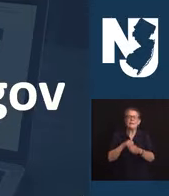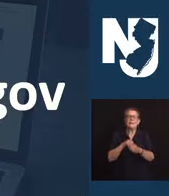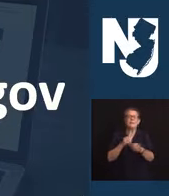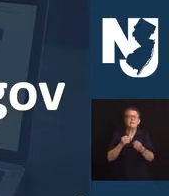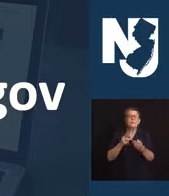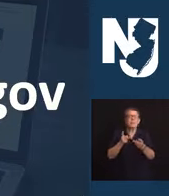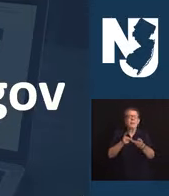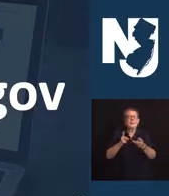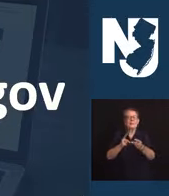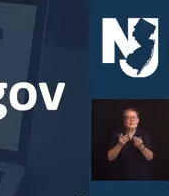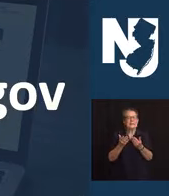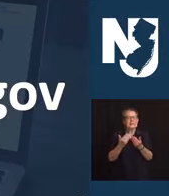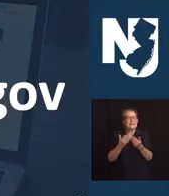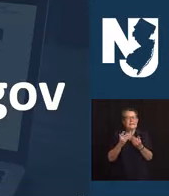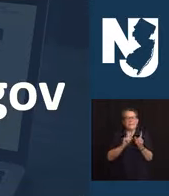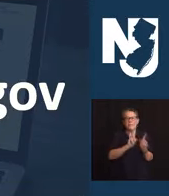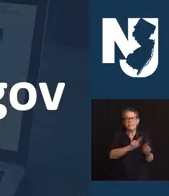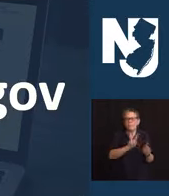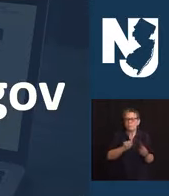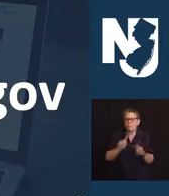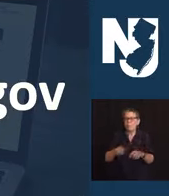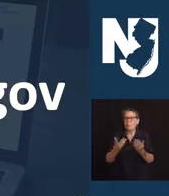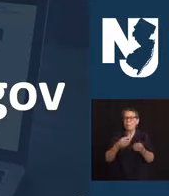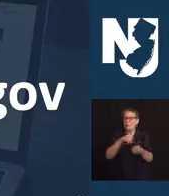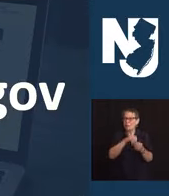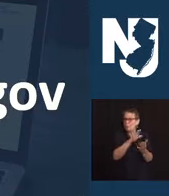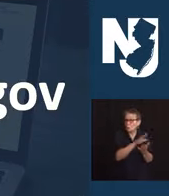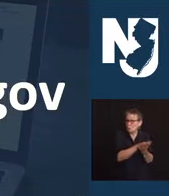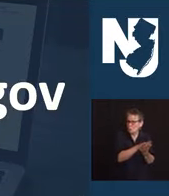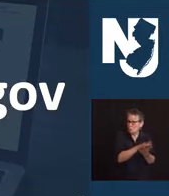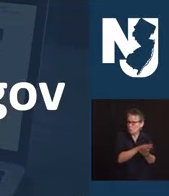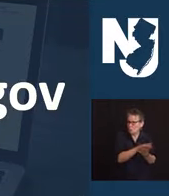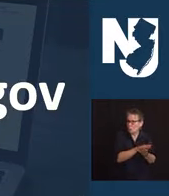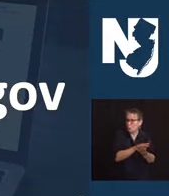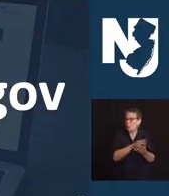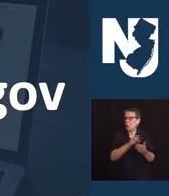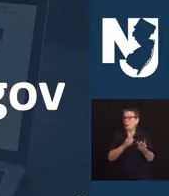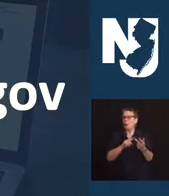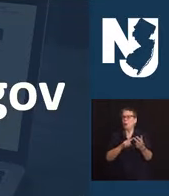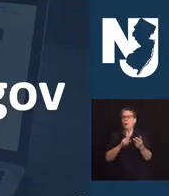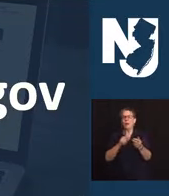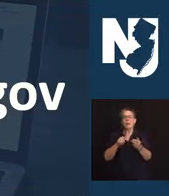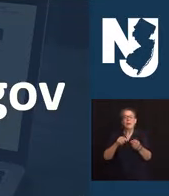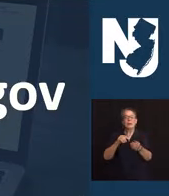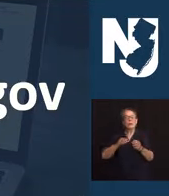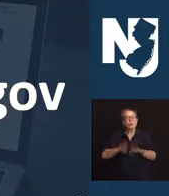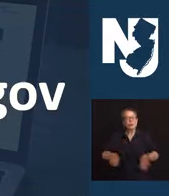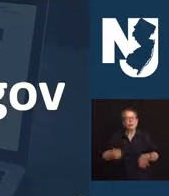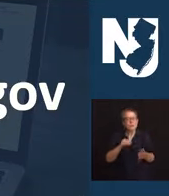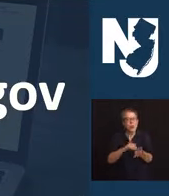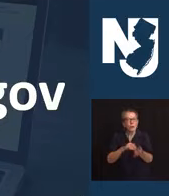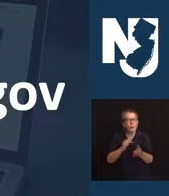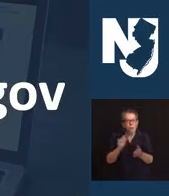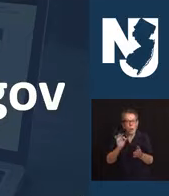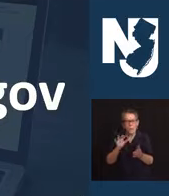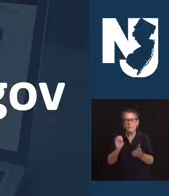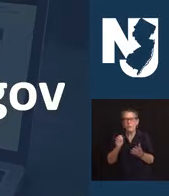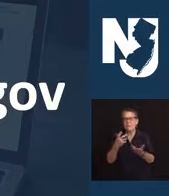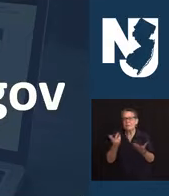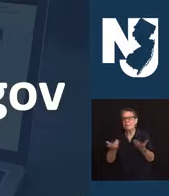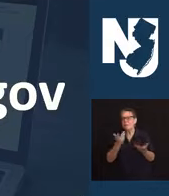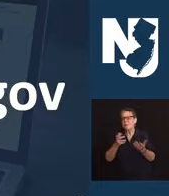it be through partnerships with their schools or their pediatricians, perhaps at a local pharmacy, or even at one of our mega